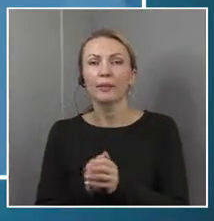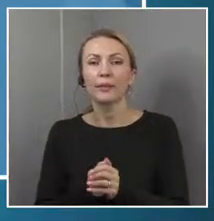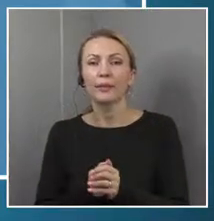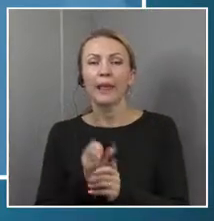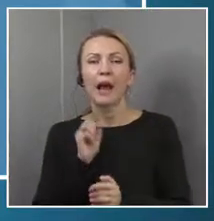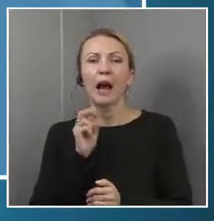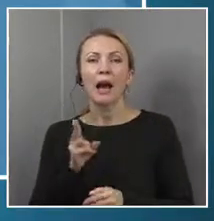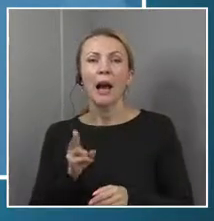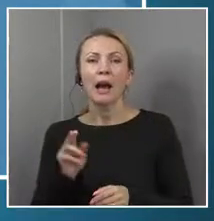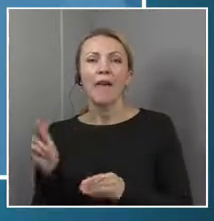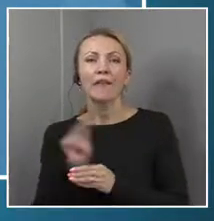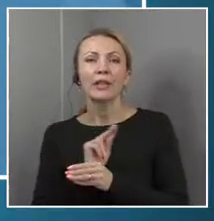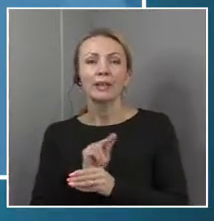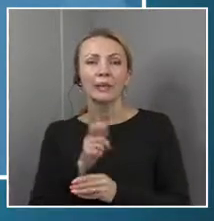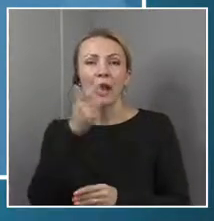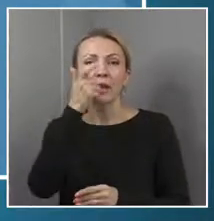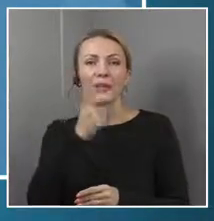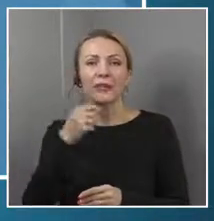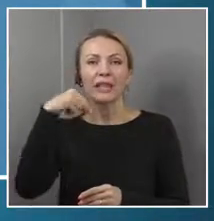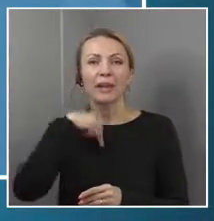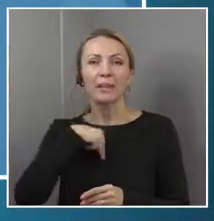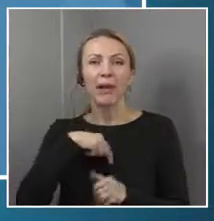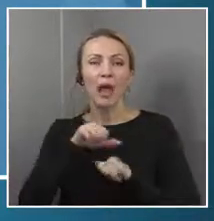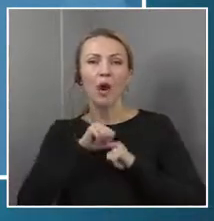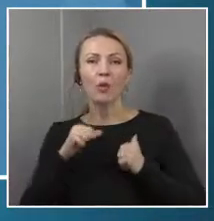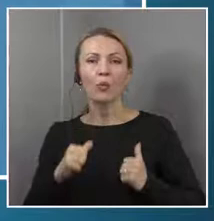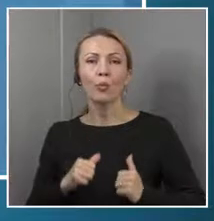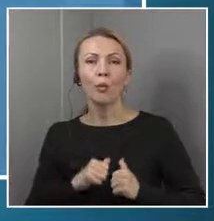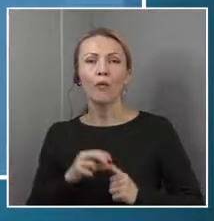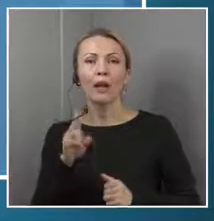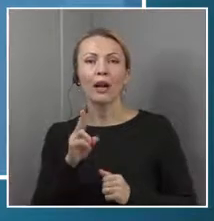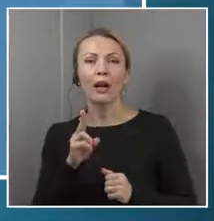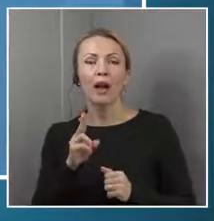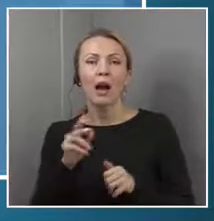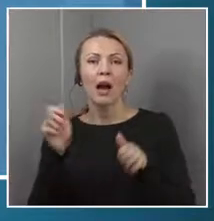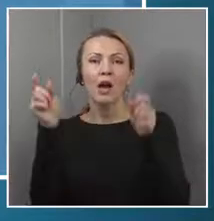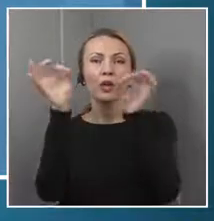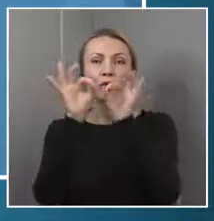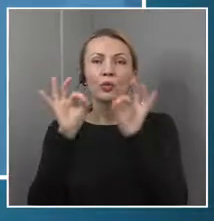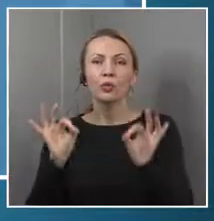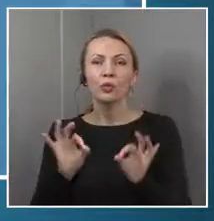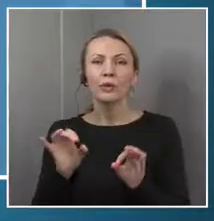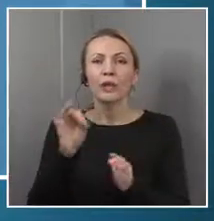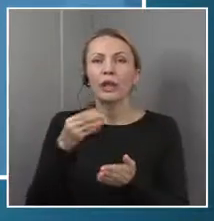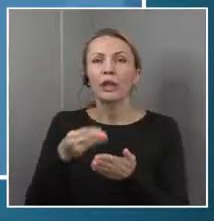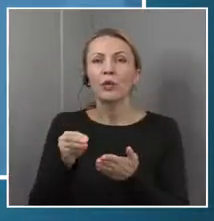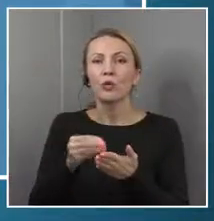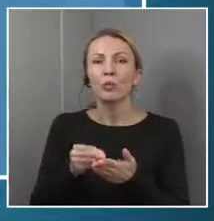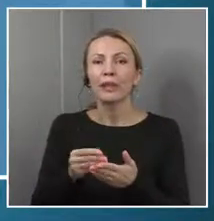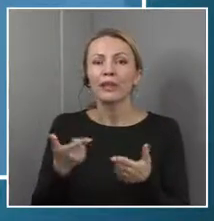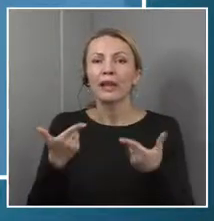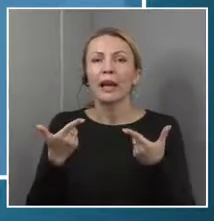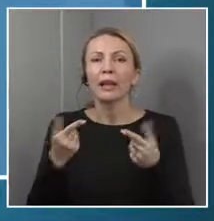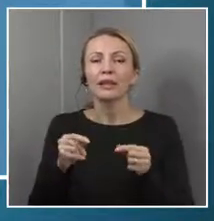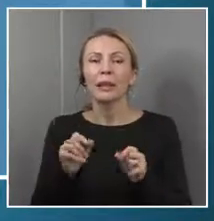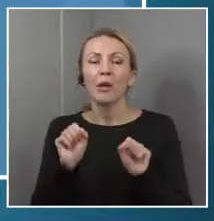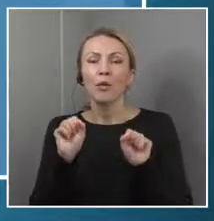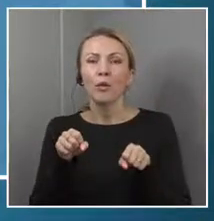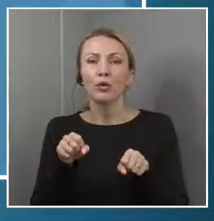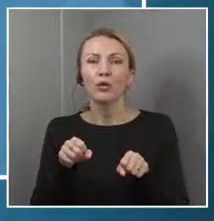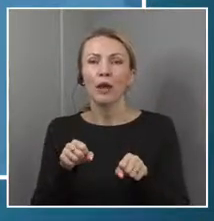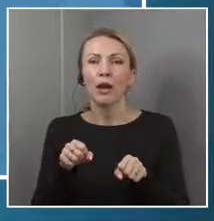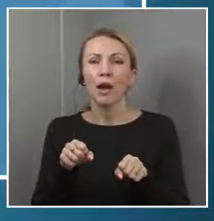lack information on how to begin and how to educate yourself and to foster this